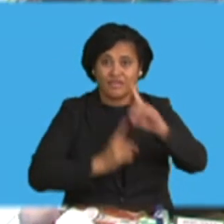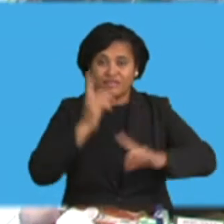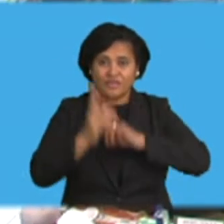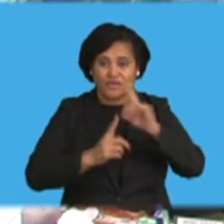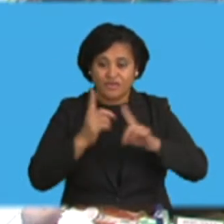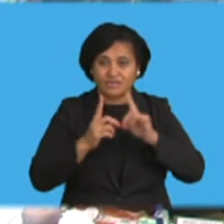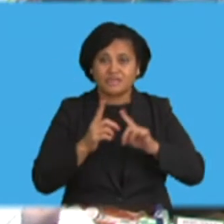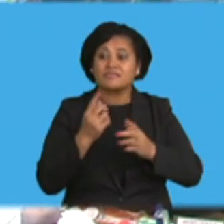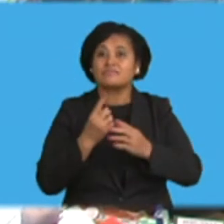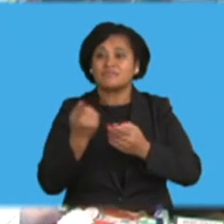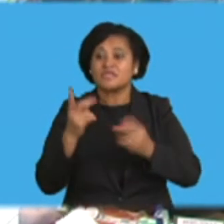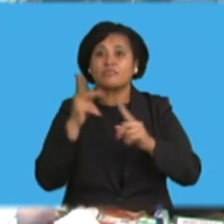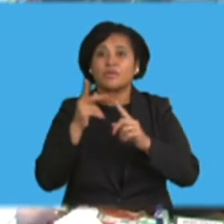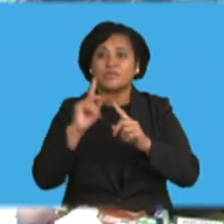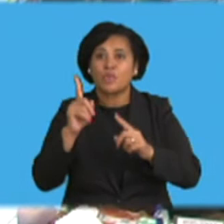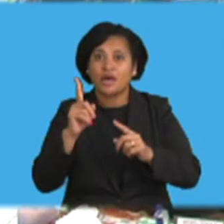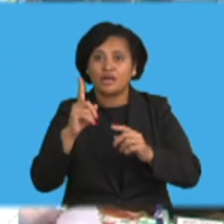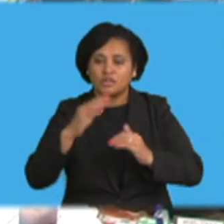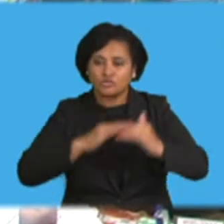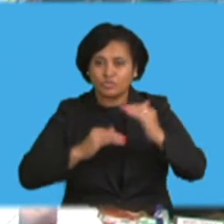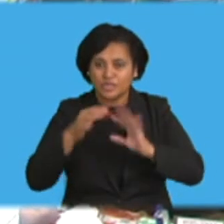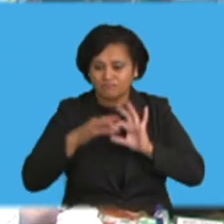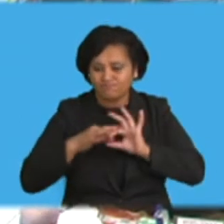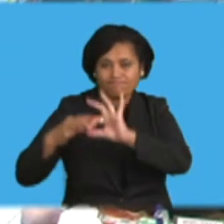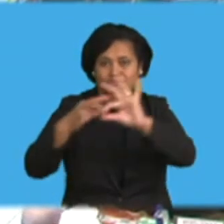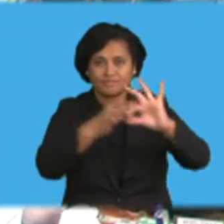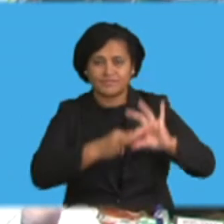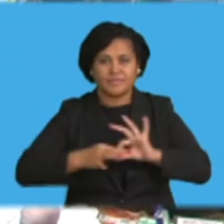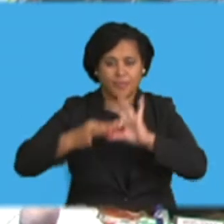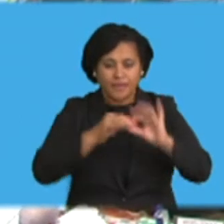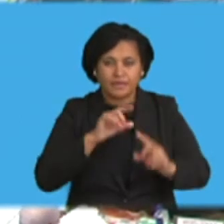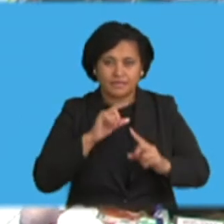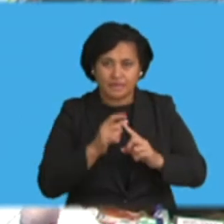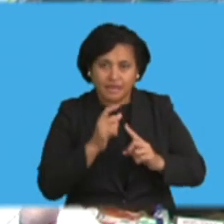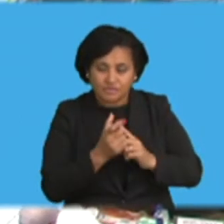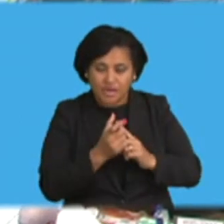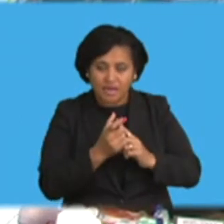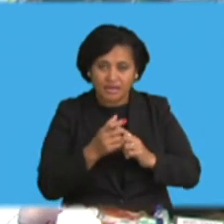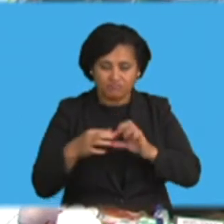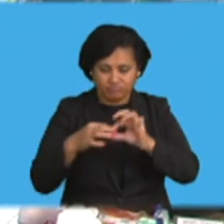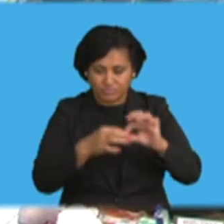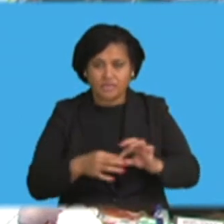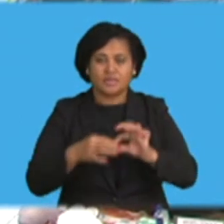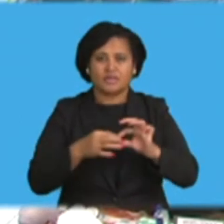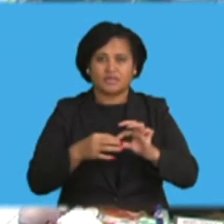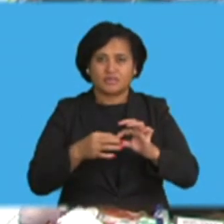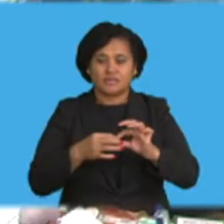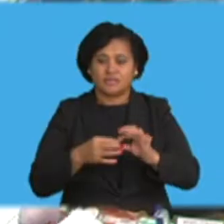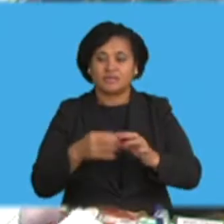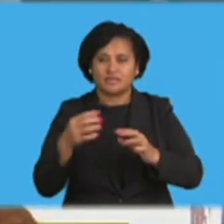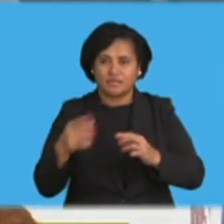cross-cultural connection and networks, debate the challenge facing our young people, and agree